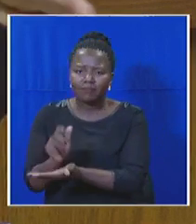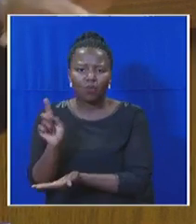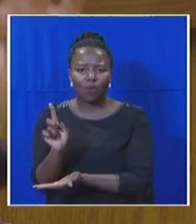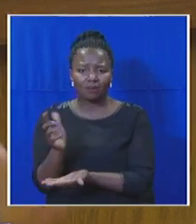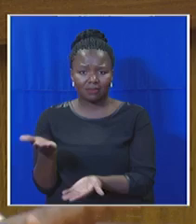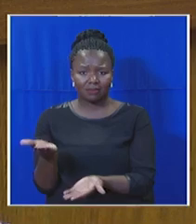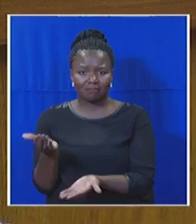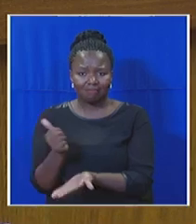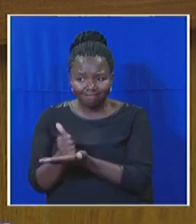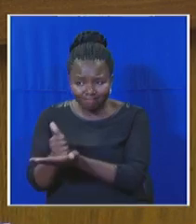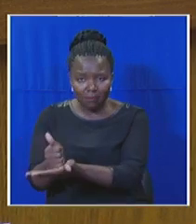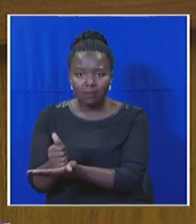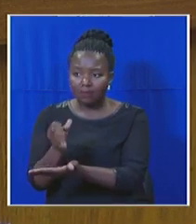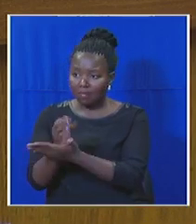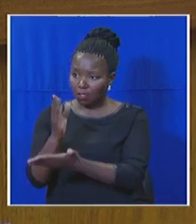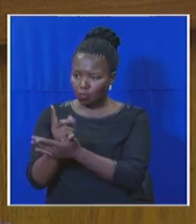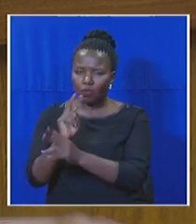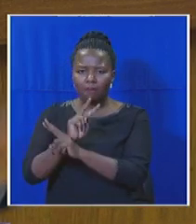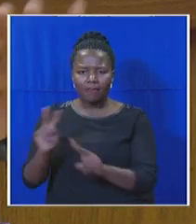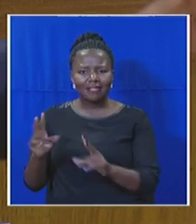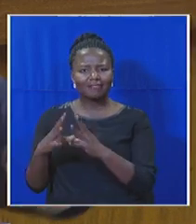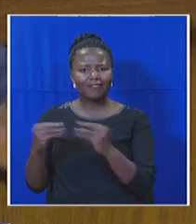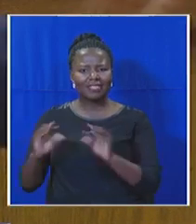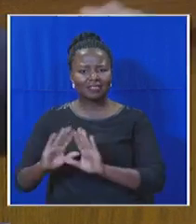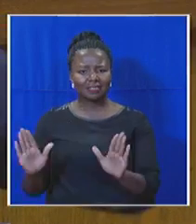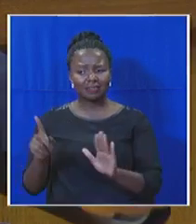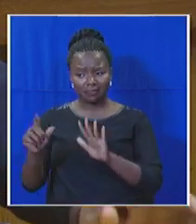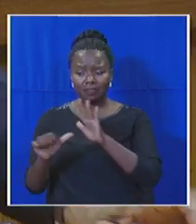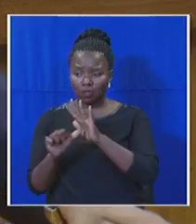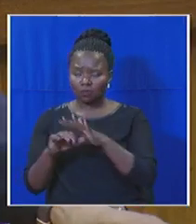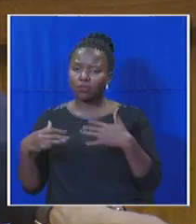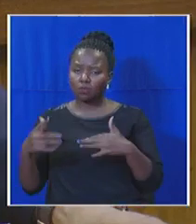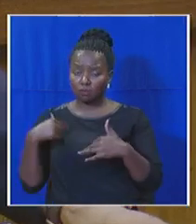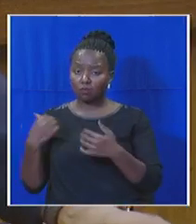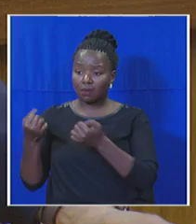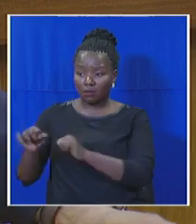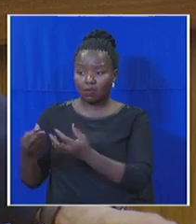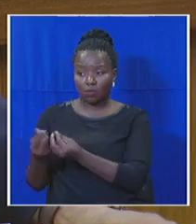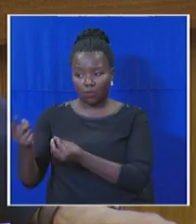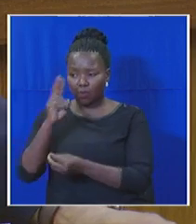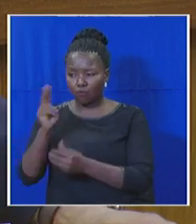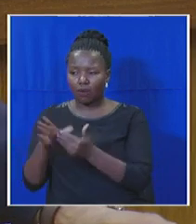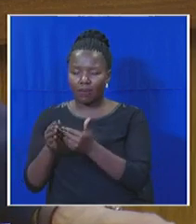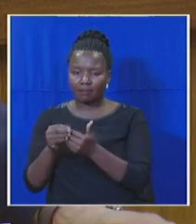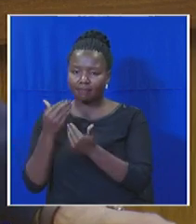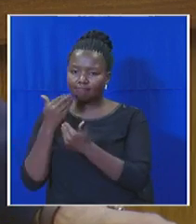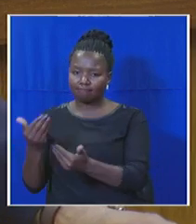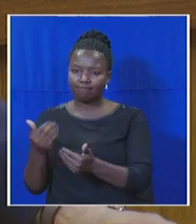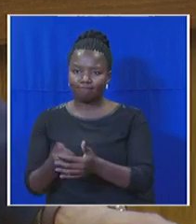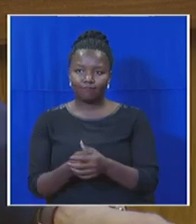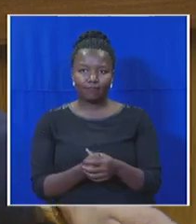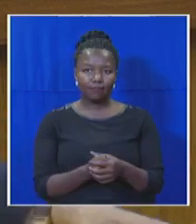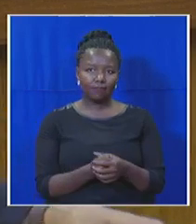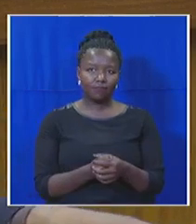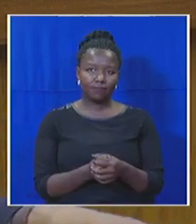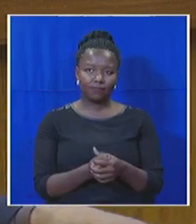that we bring the situation to a close. So it is very important. I totally agree with you, Honorable Member. Thank you very much.